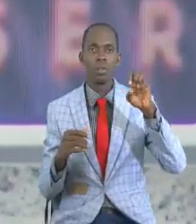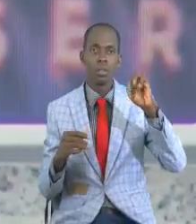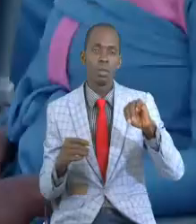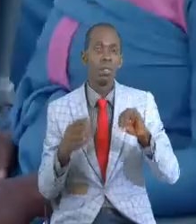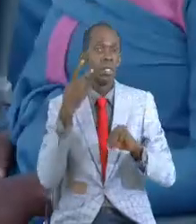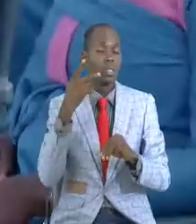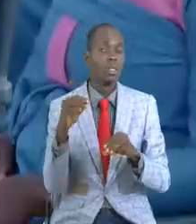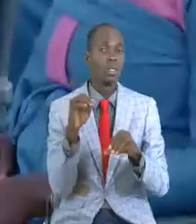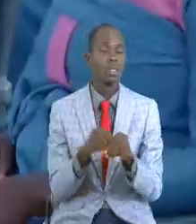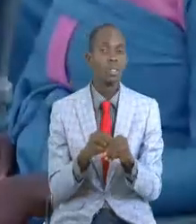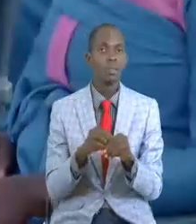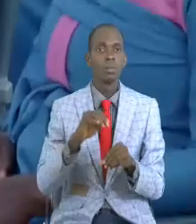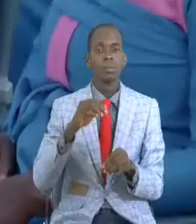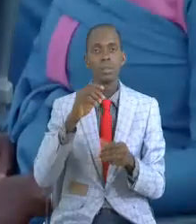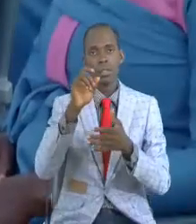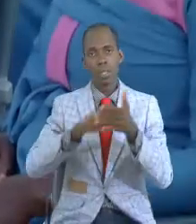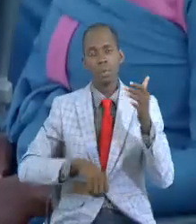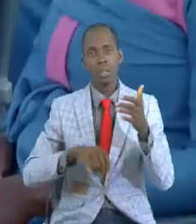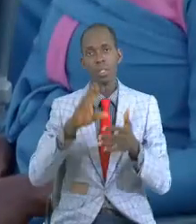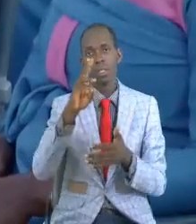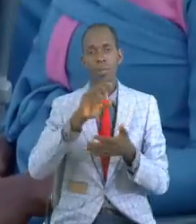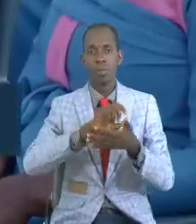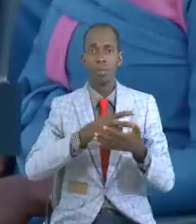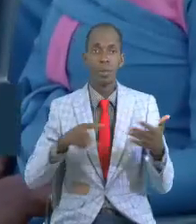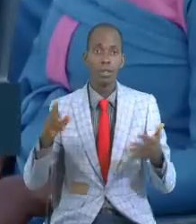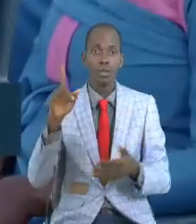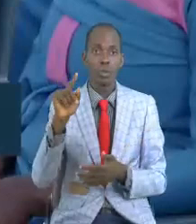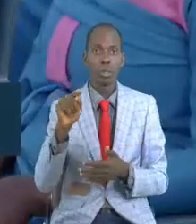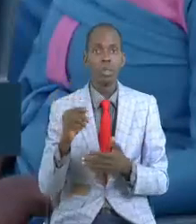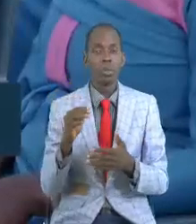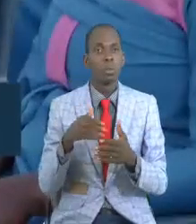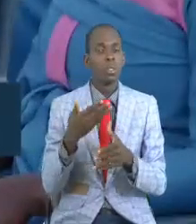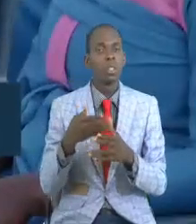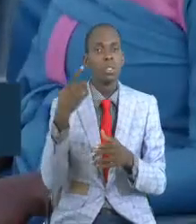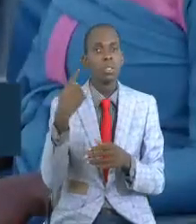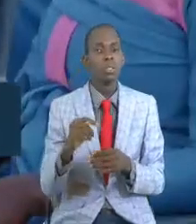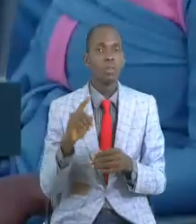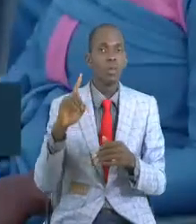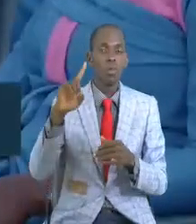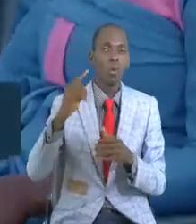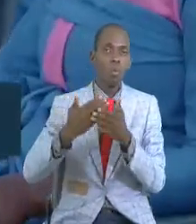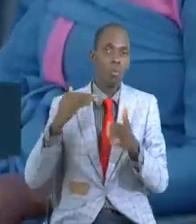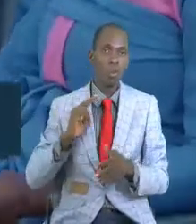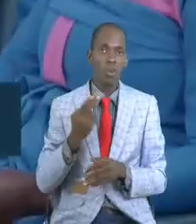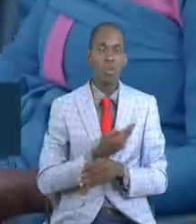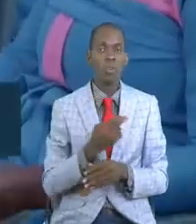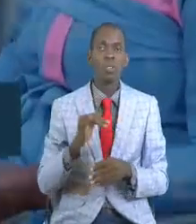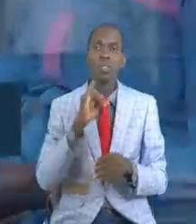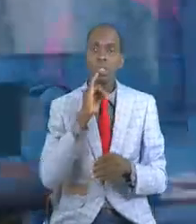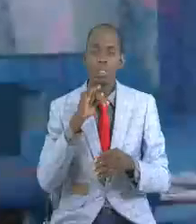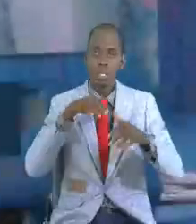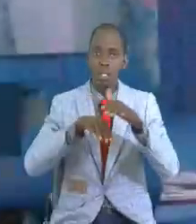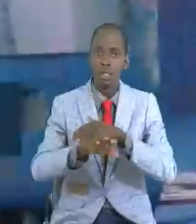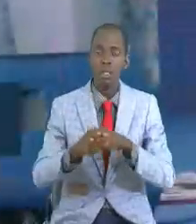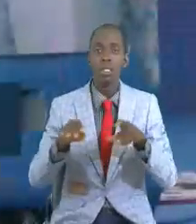chapter 6 verse 20, whether the forerunner is for us entered, even Jesus,